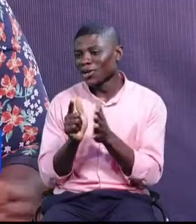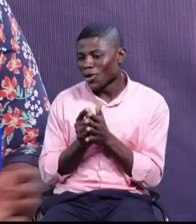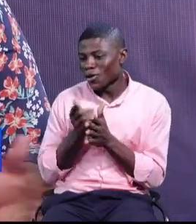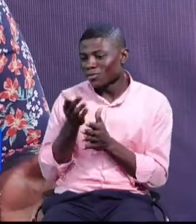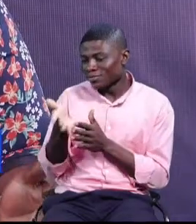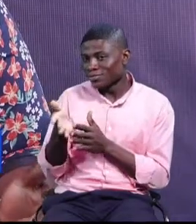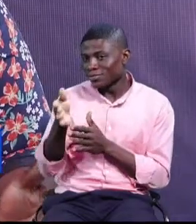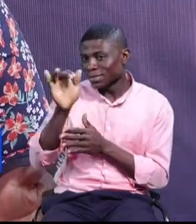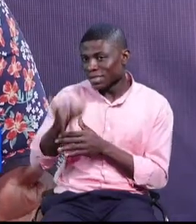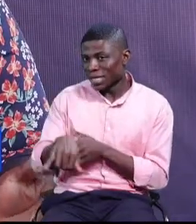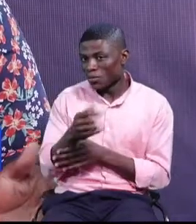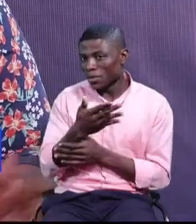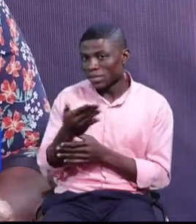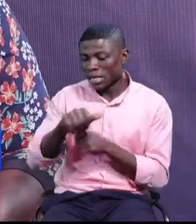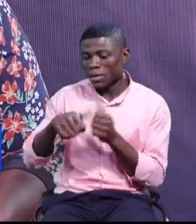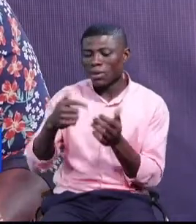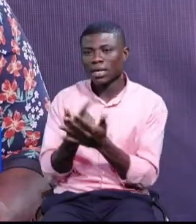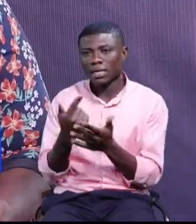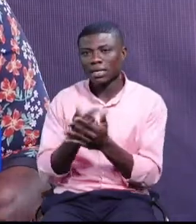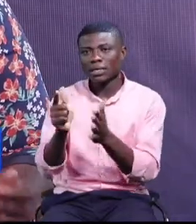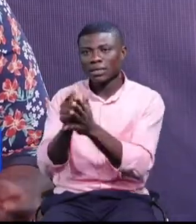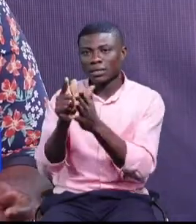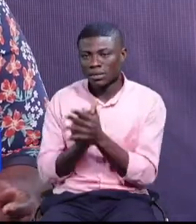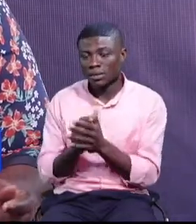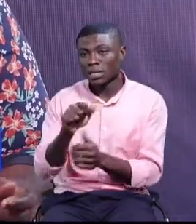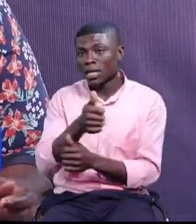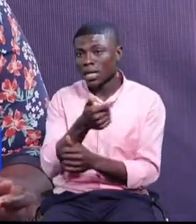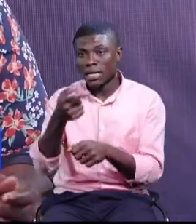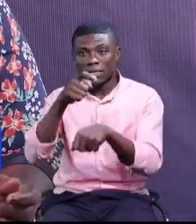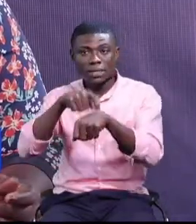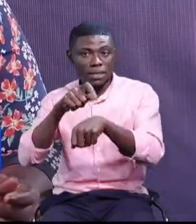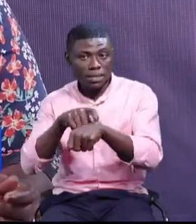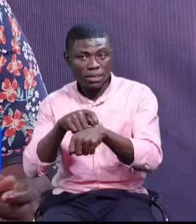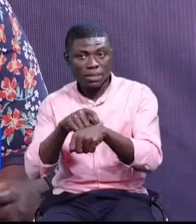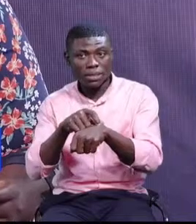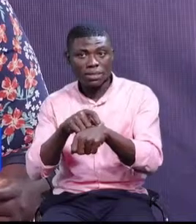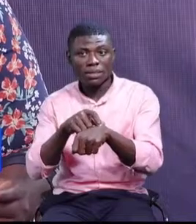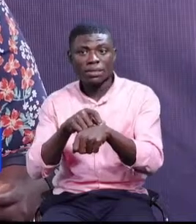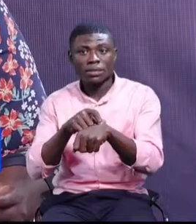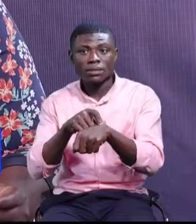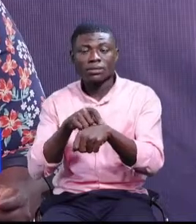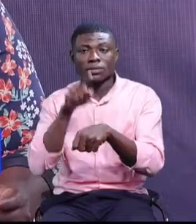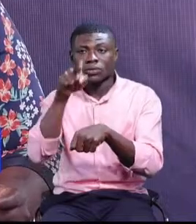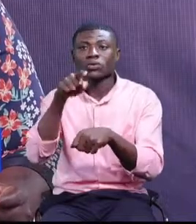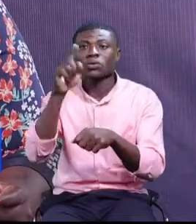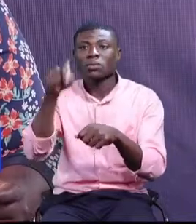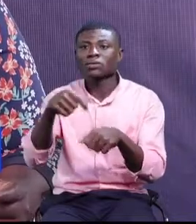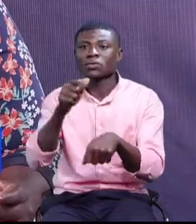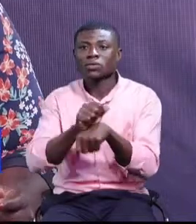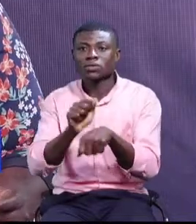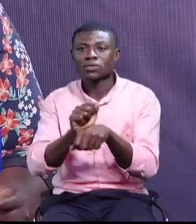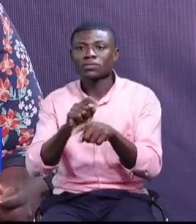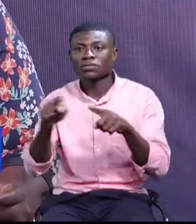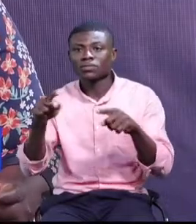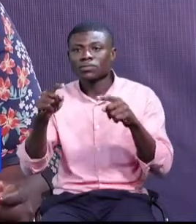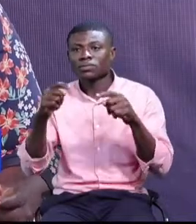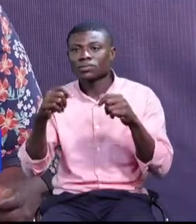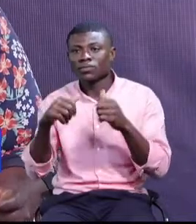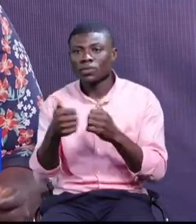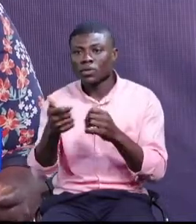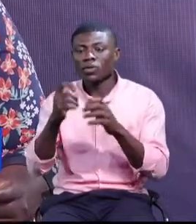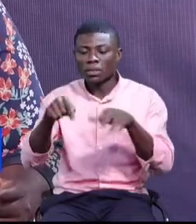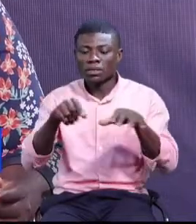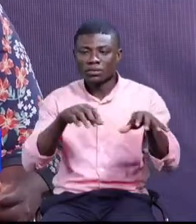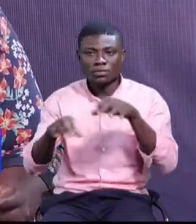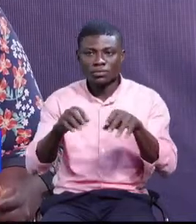law. That is one thing about Ghana, such that anytime it comes to you taking up a position or taking a step